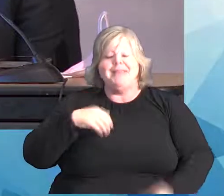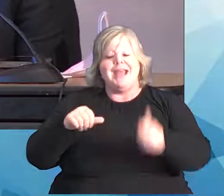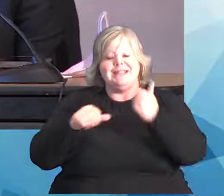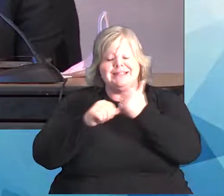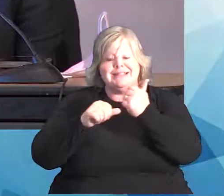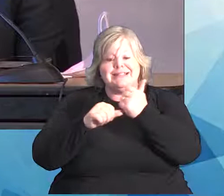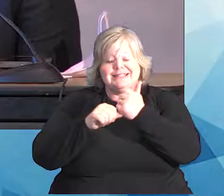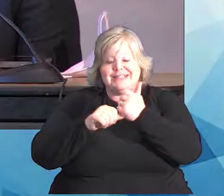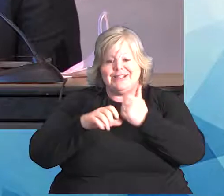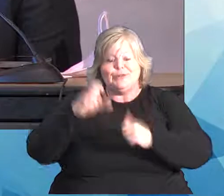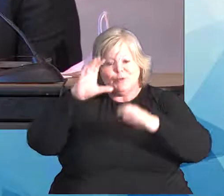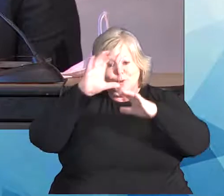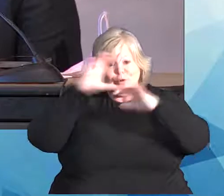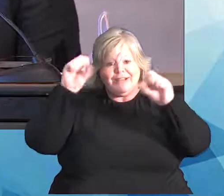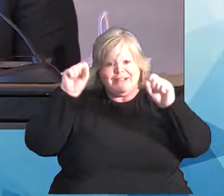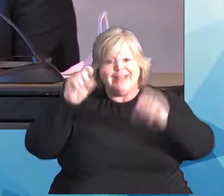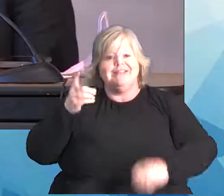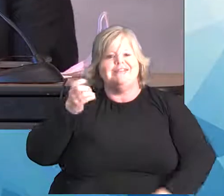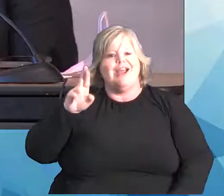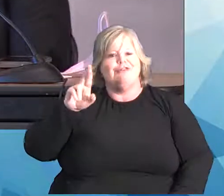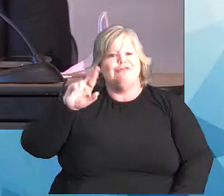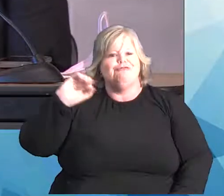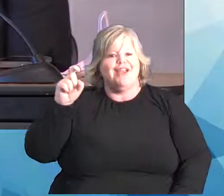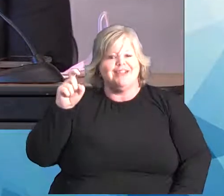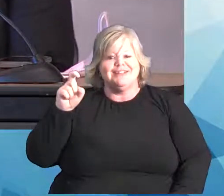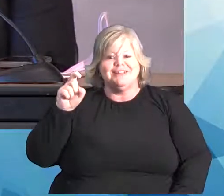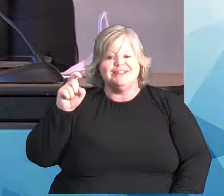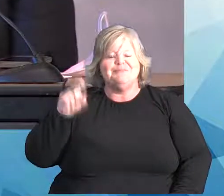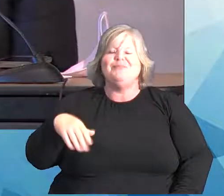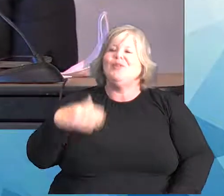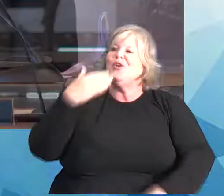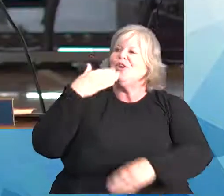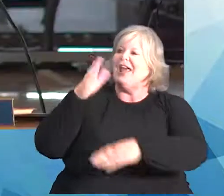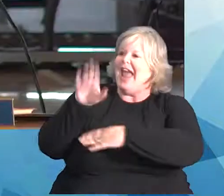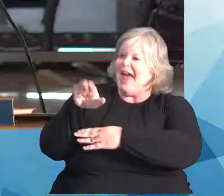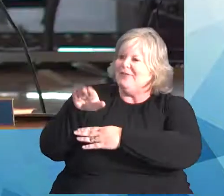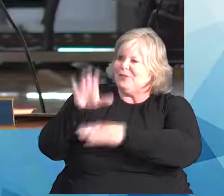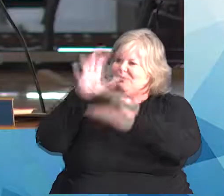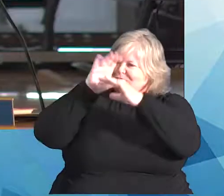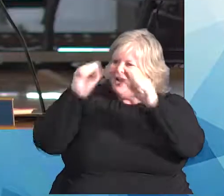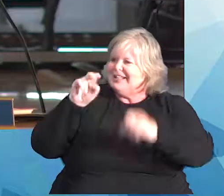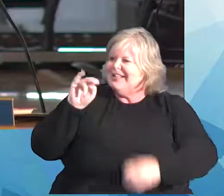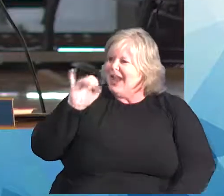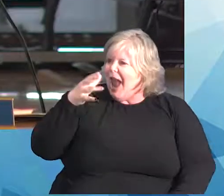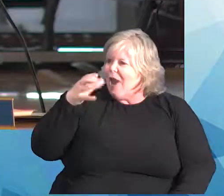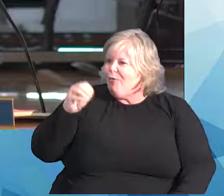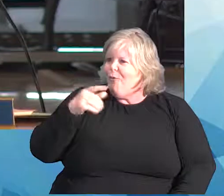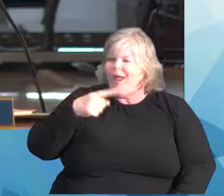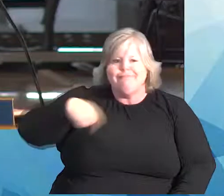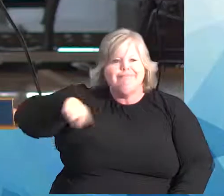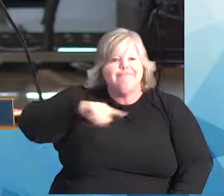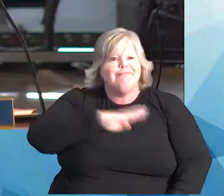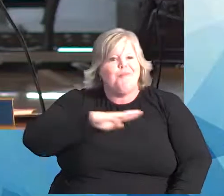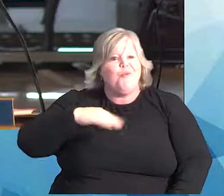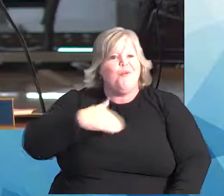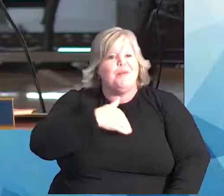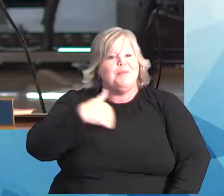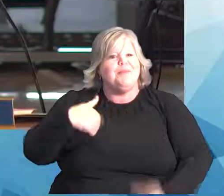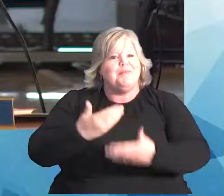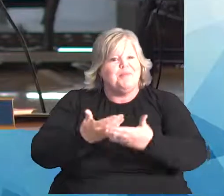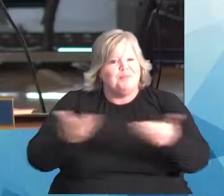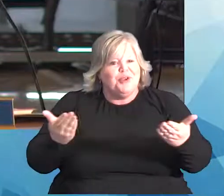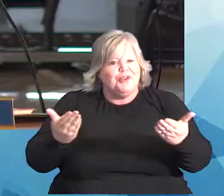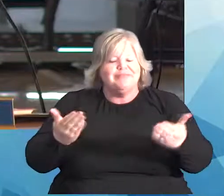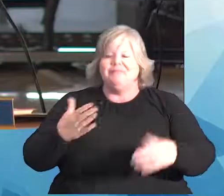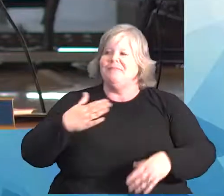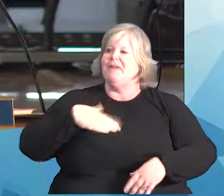and Instruction, Dr. Rex. Good afternoon, President Nigro and board members. My